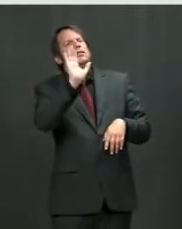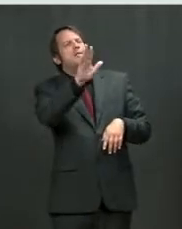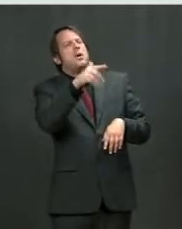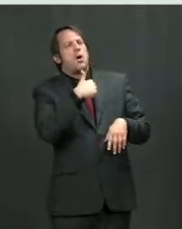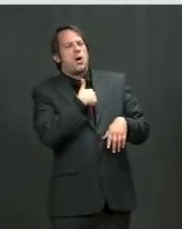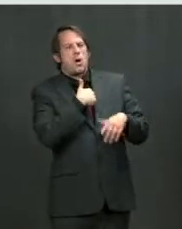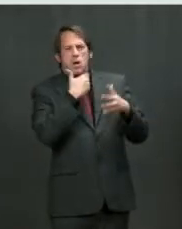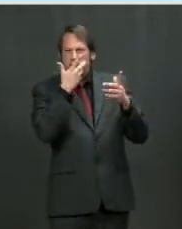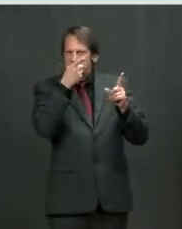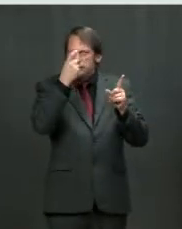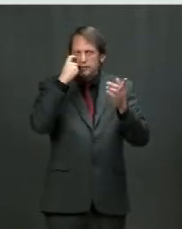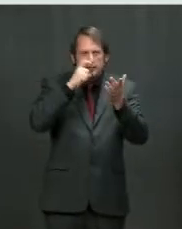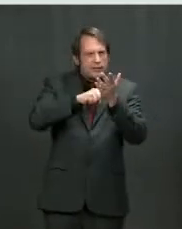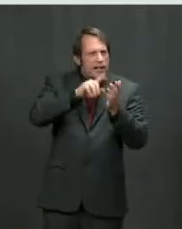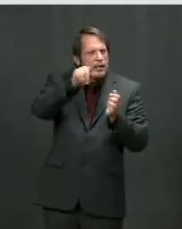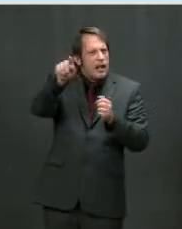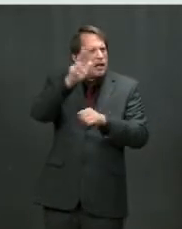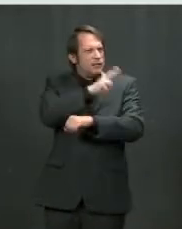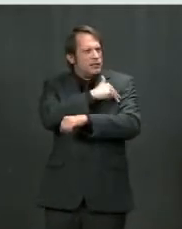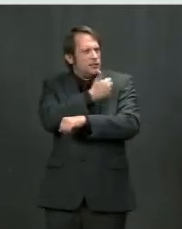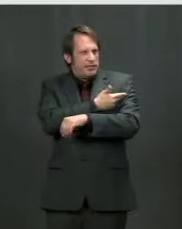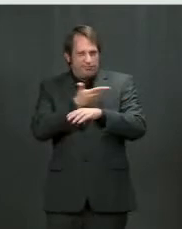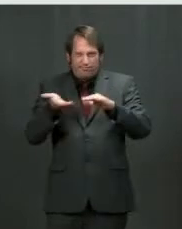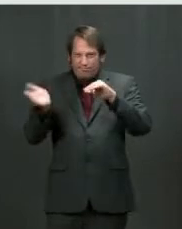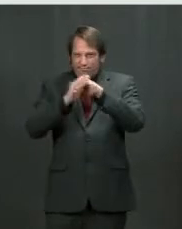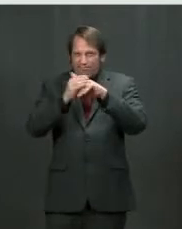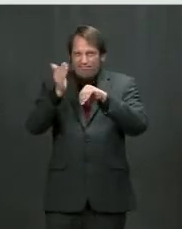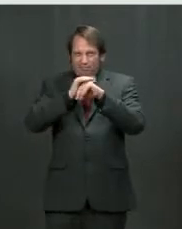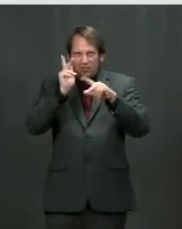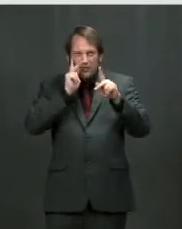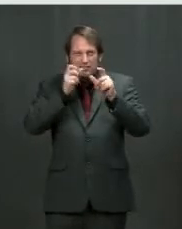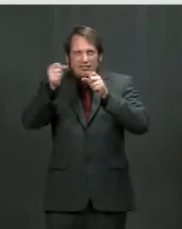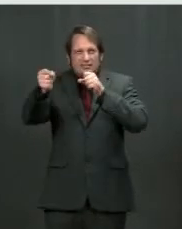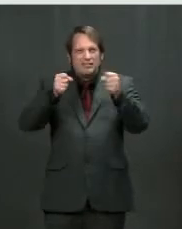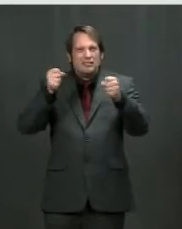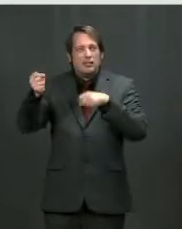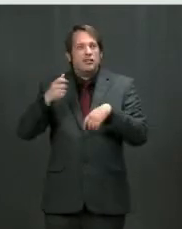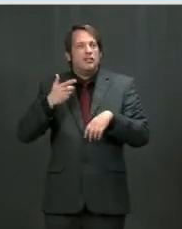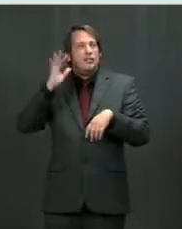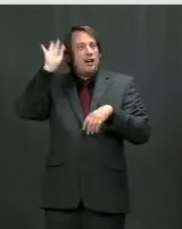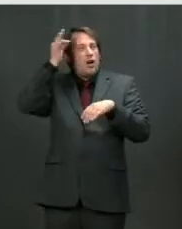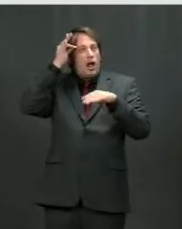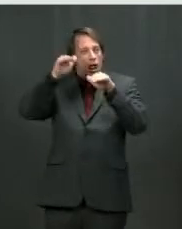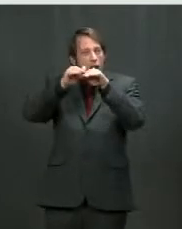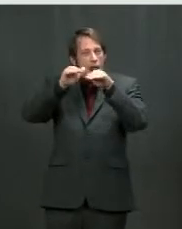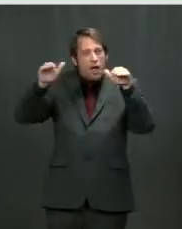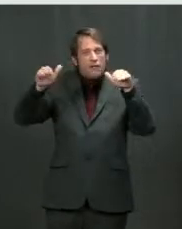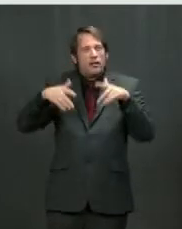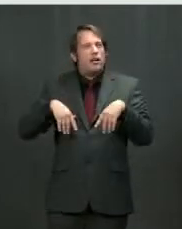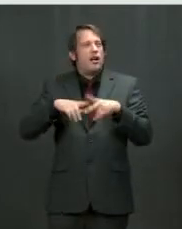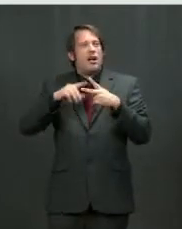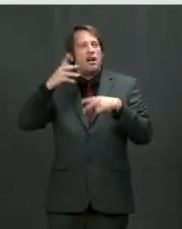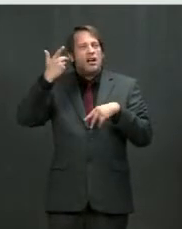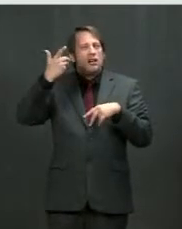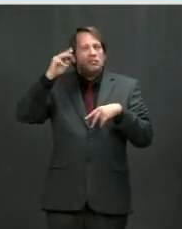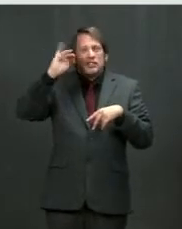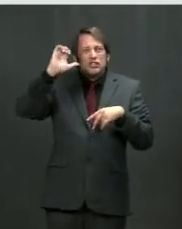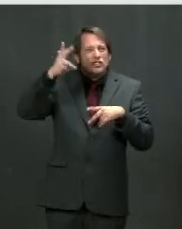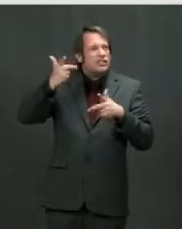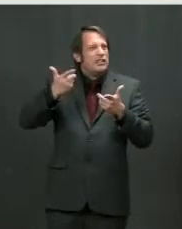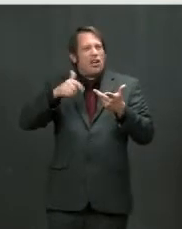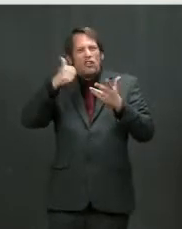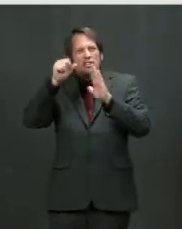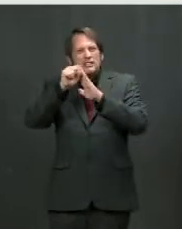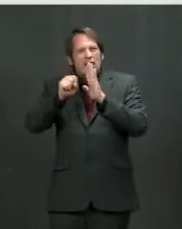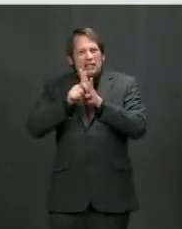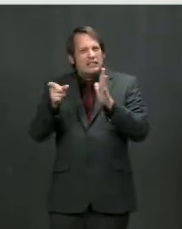again. Is there a plan on the federal level to push more vaccines to Michigan and other states nationally that are once again fighting